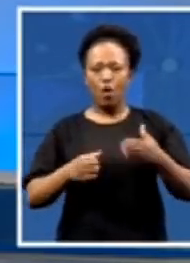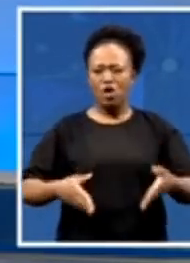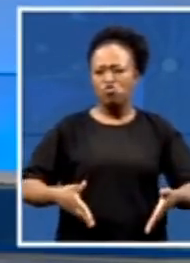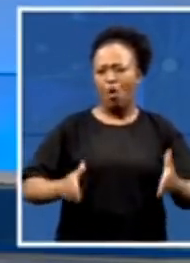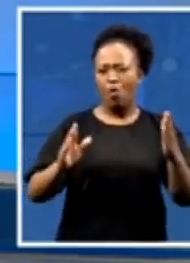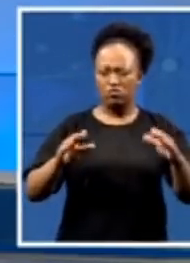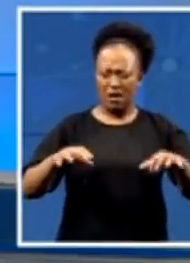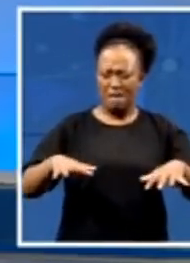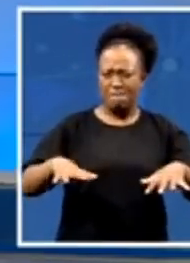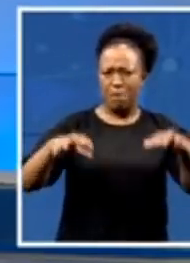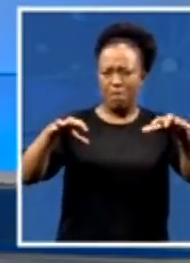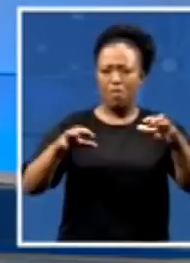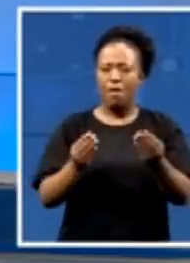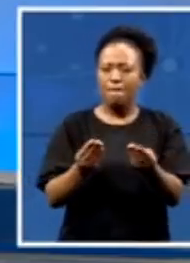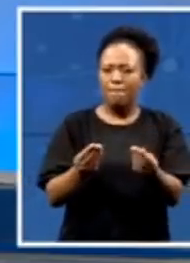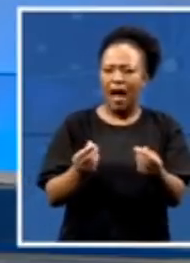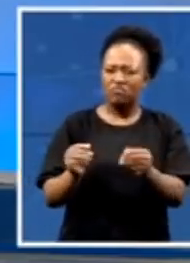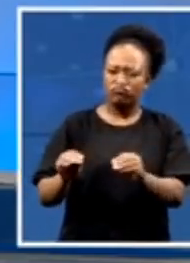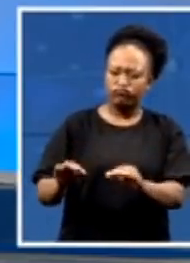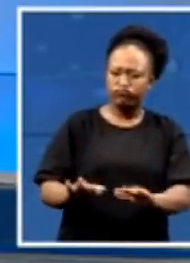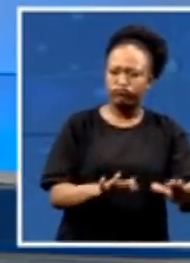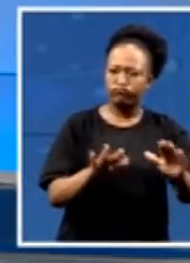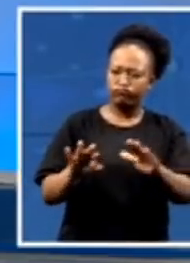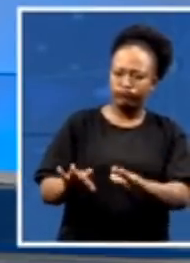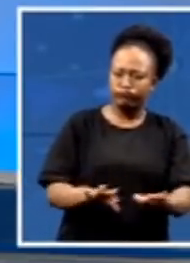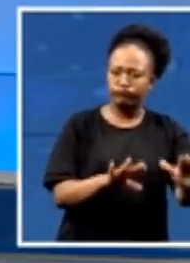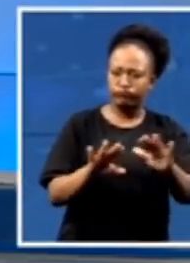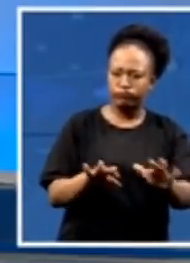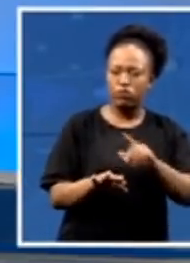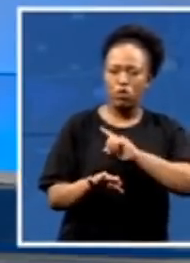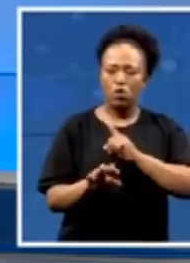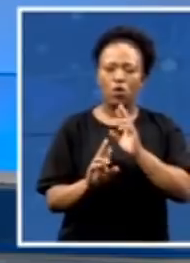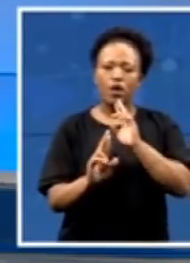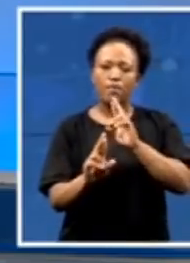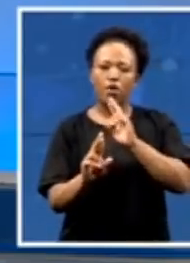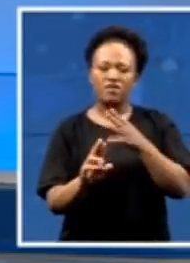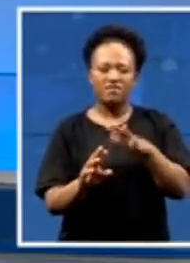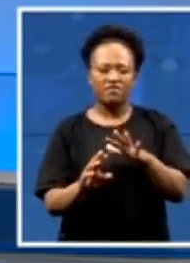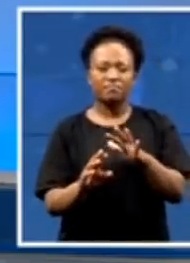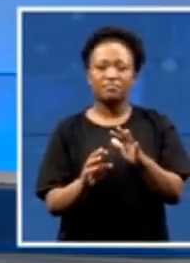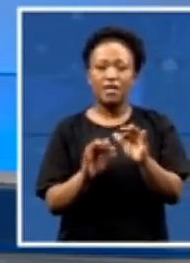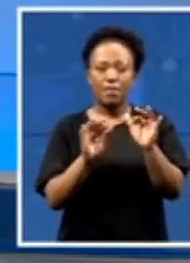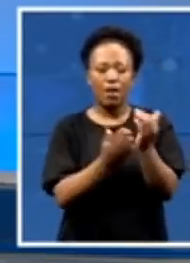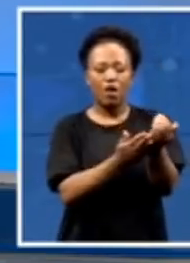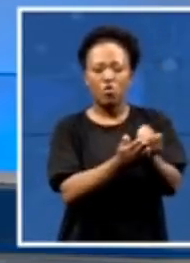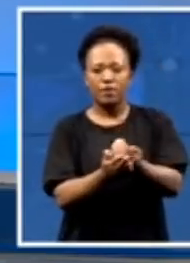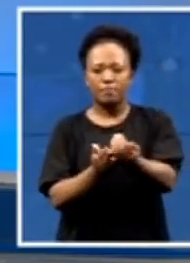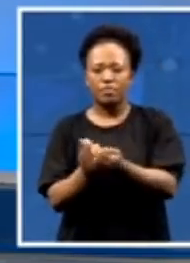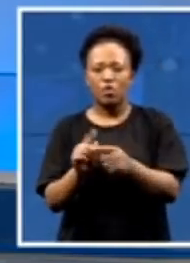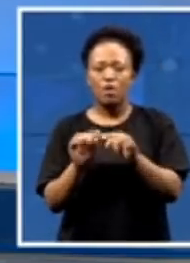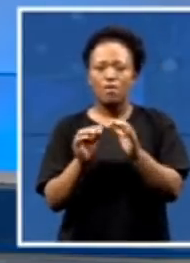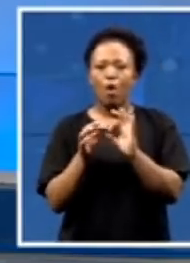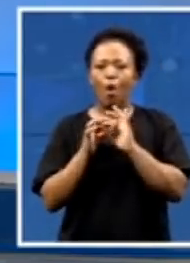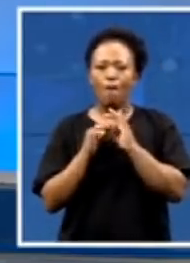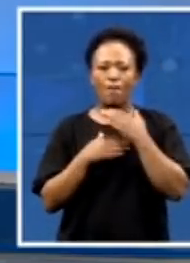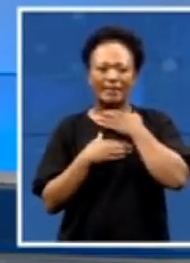rivers. Several reports were received of rescuers having to free people trapped in their homes overnight. Many motorists